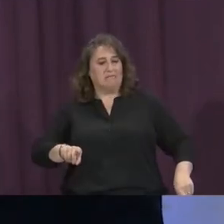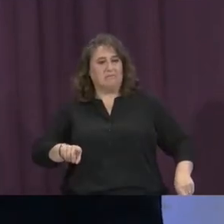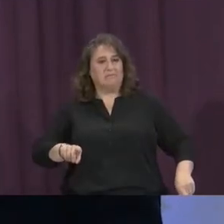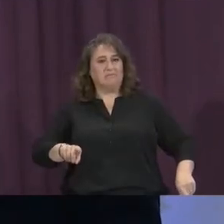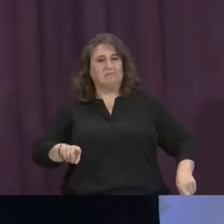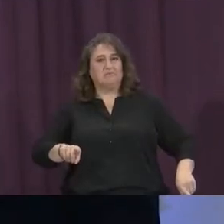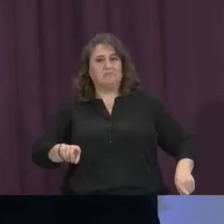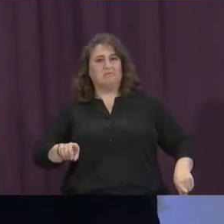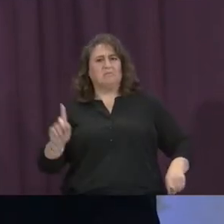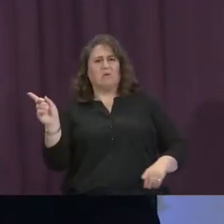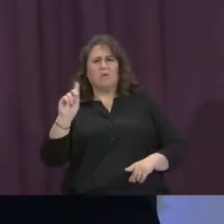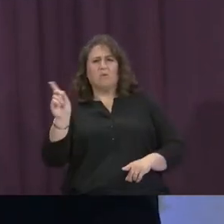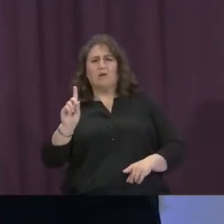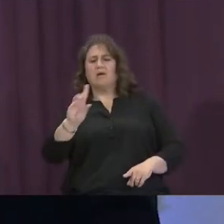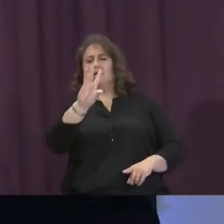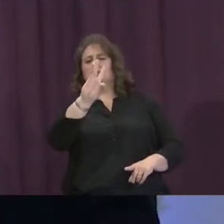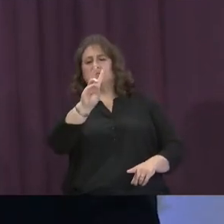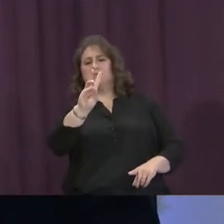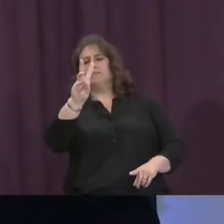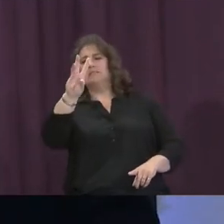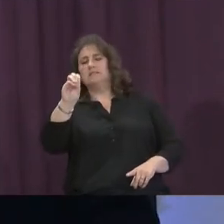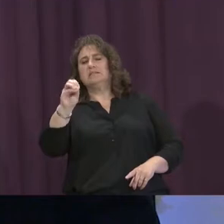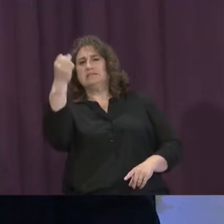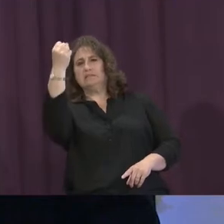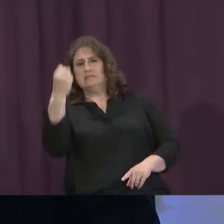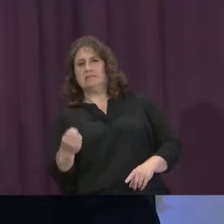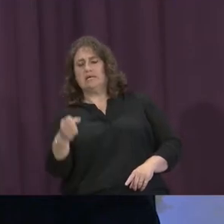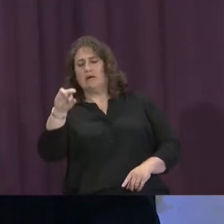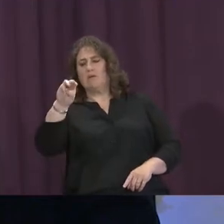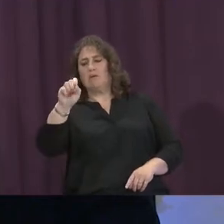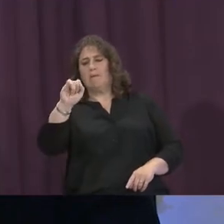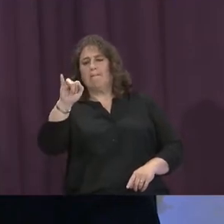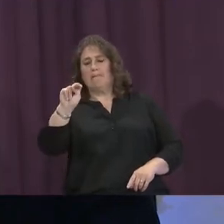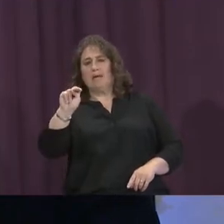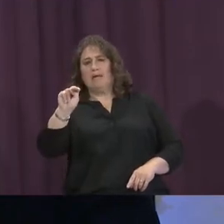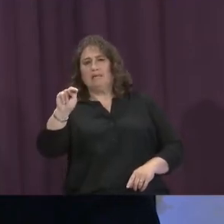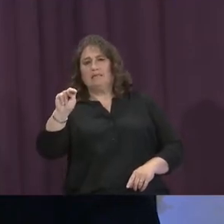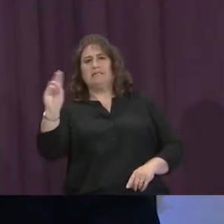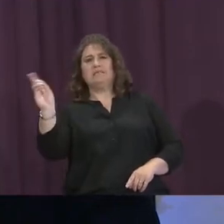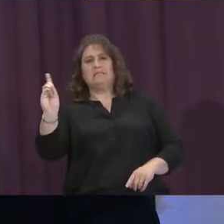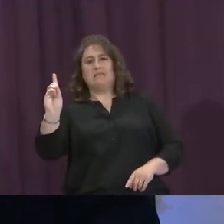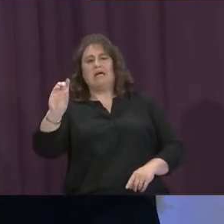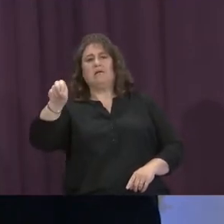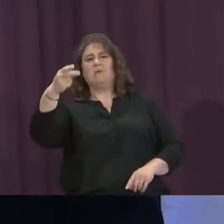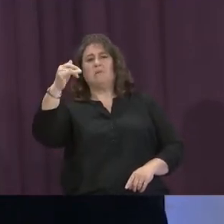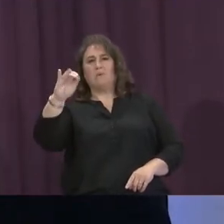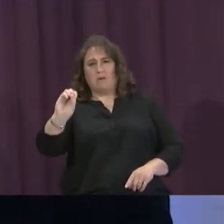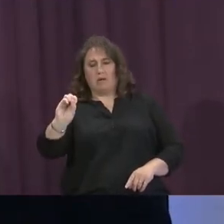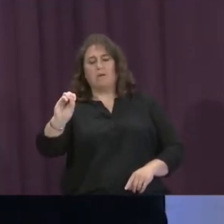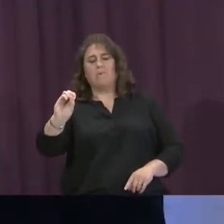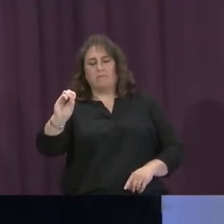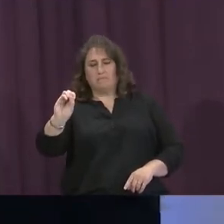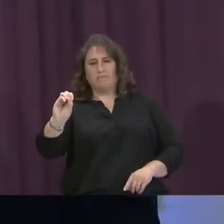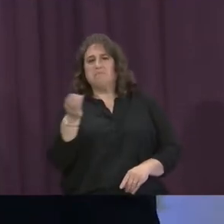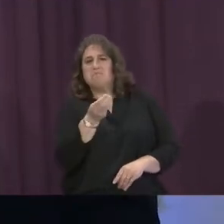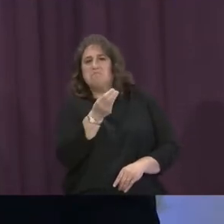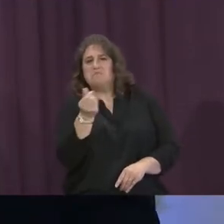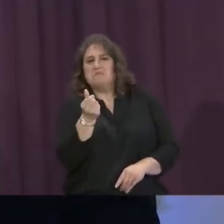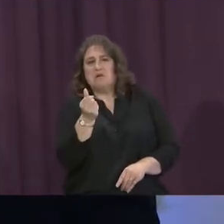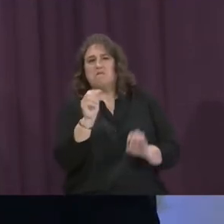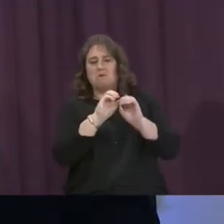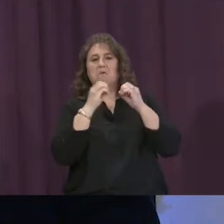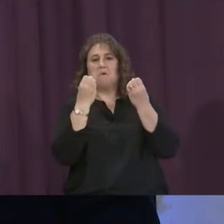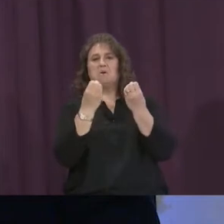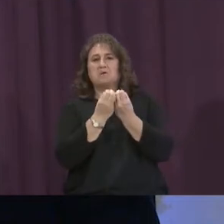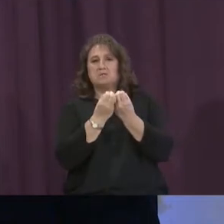which is located at 660 South Main Street in Dayton, Ohio. We have several organizations that will